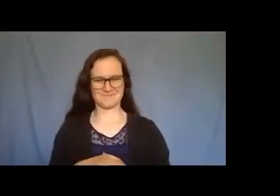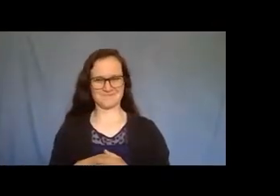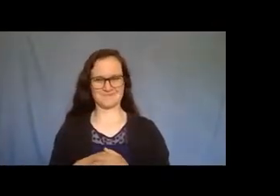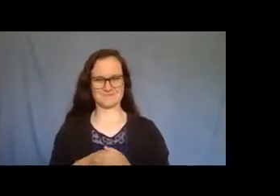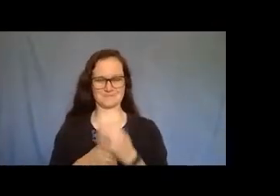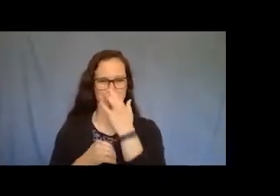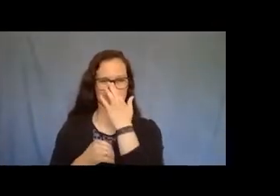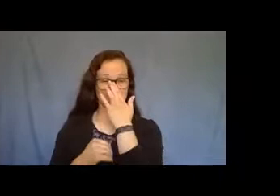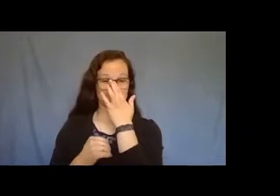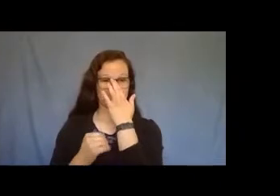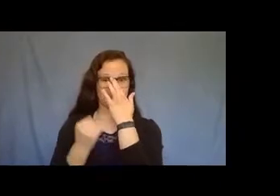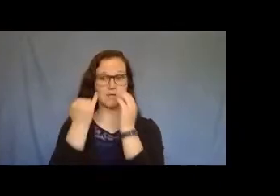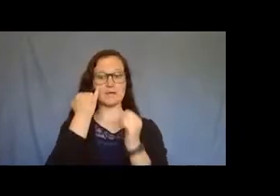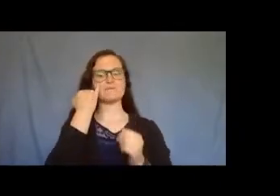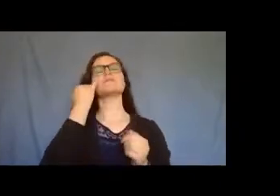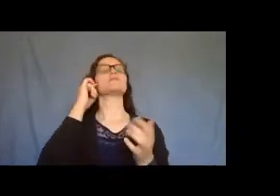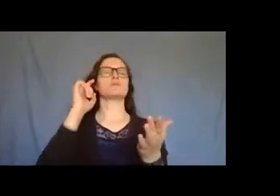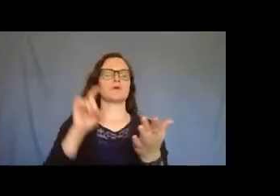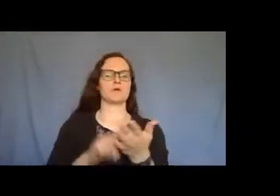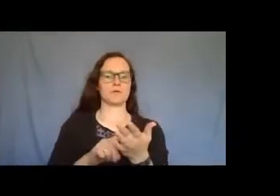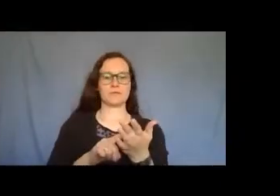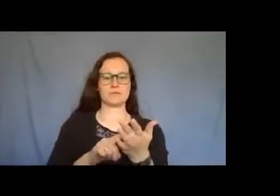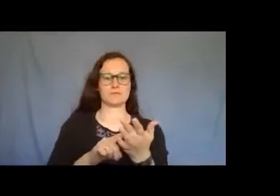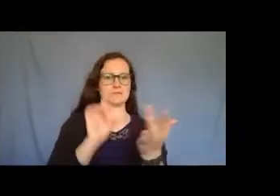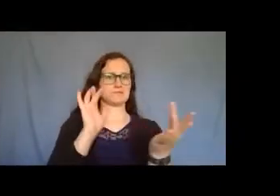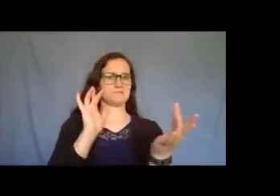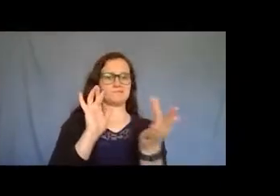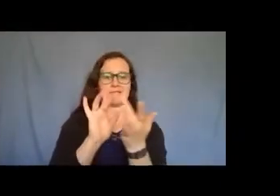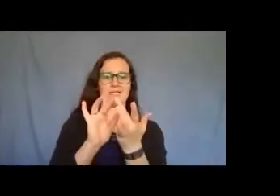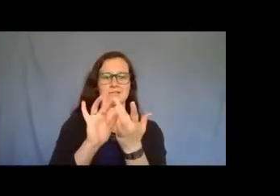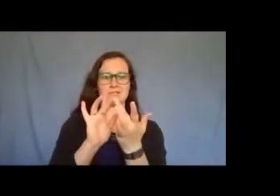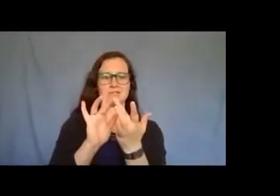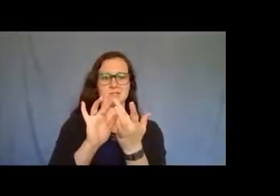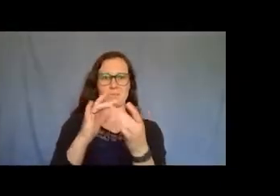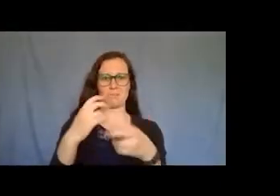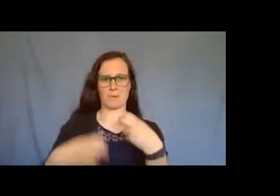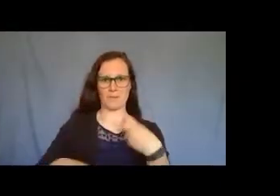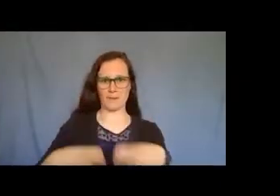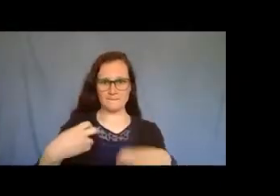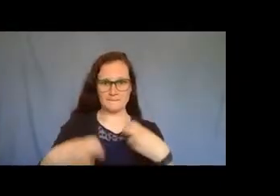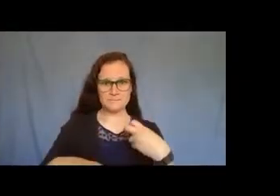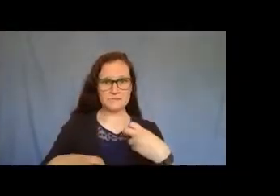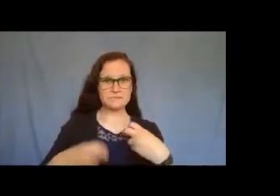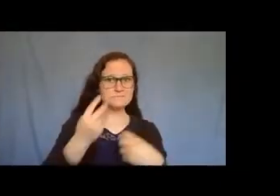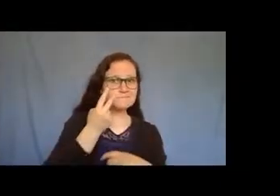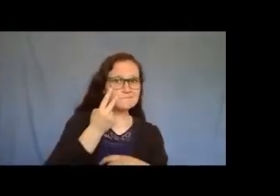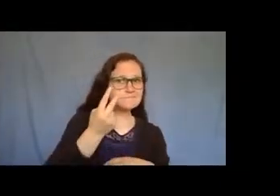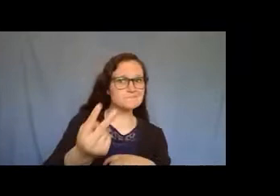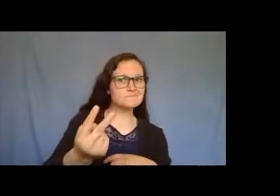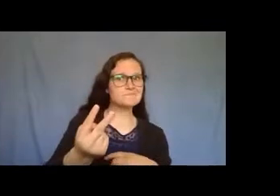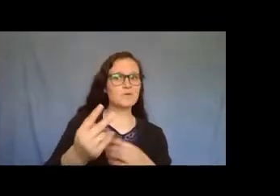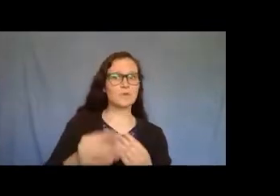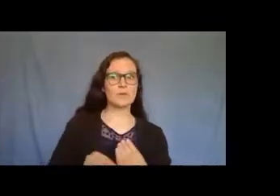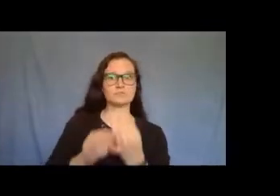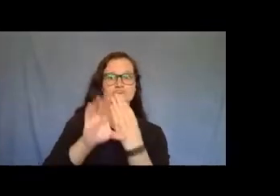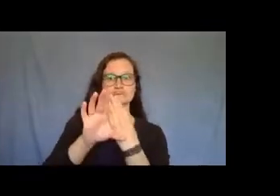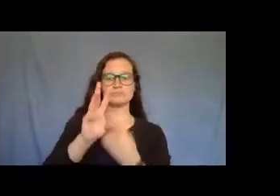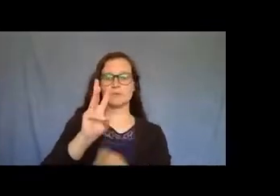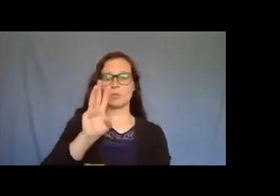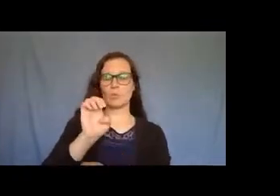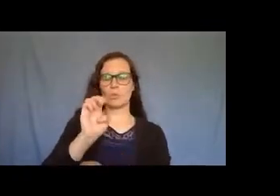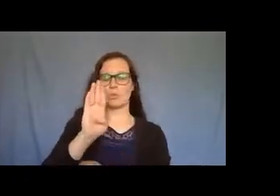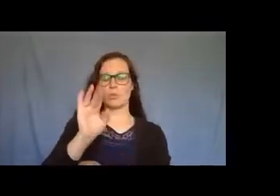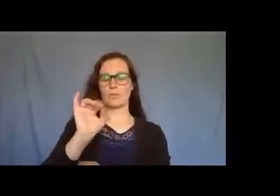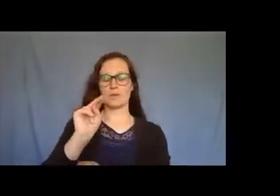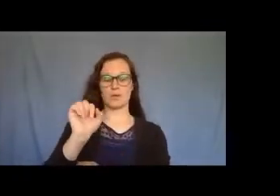If you notice that you're having any connectivity issues viewing the webinar, you can either try to relocate